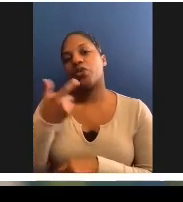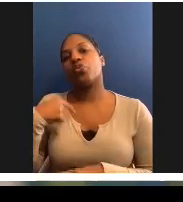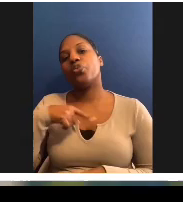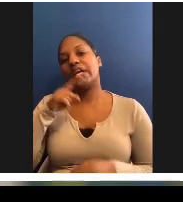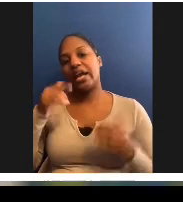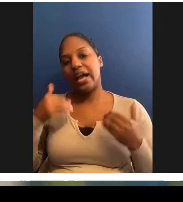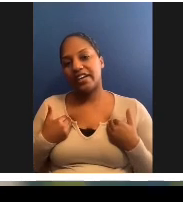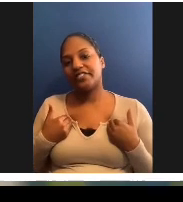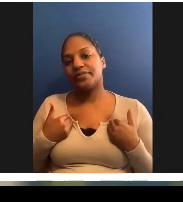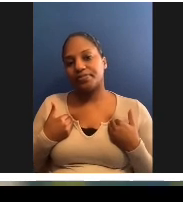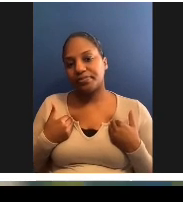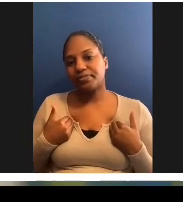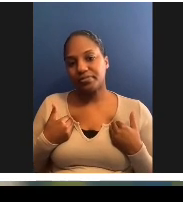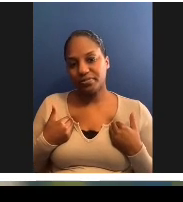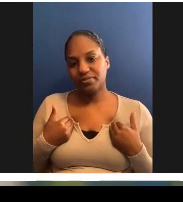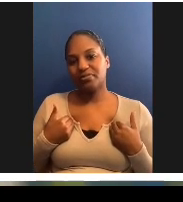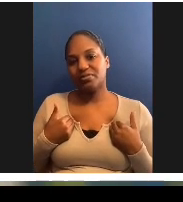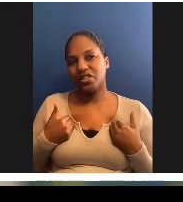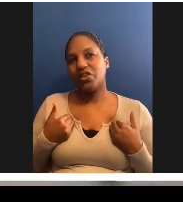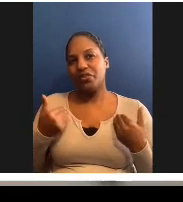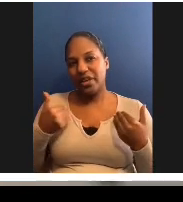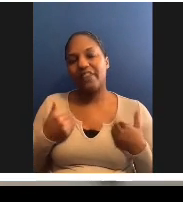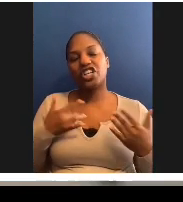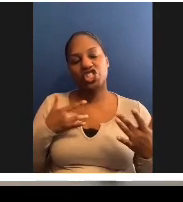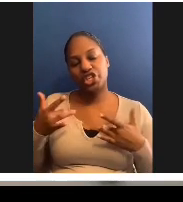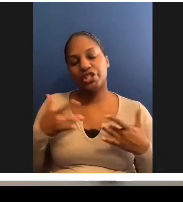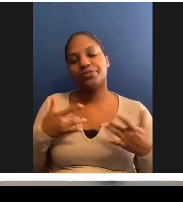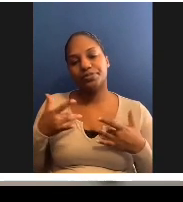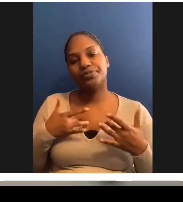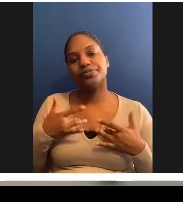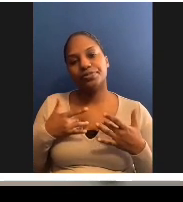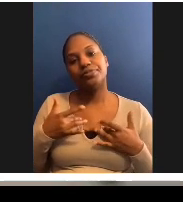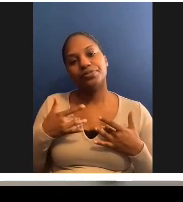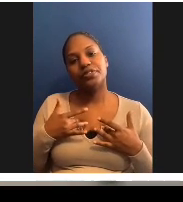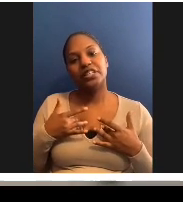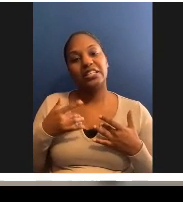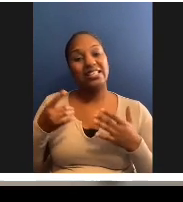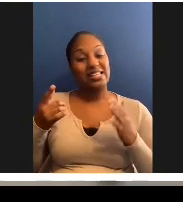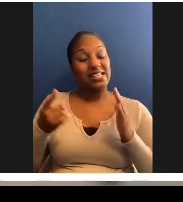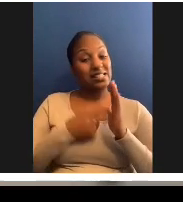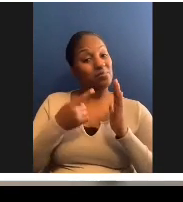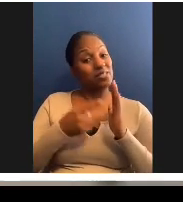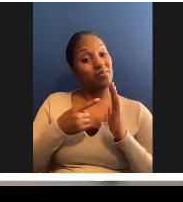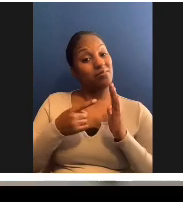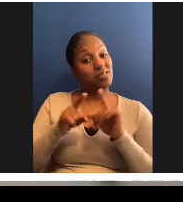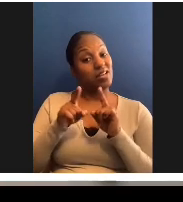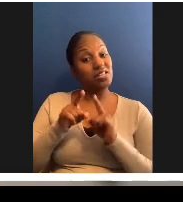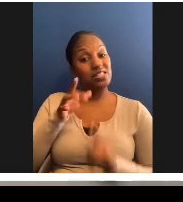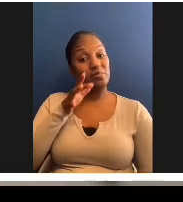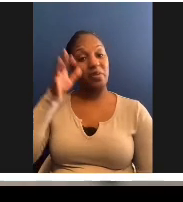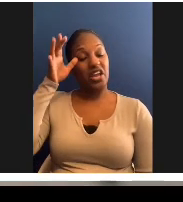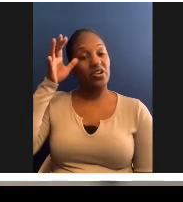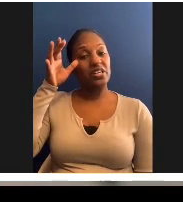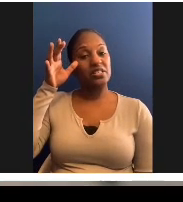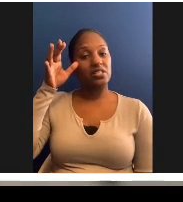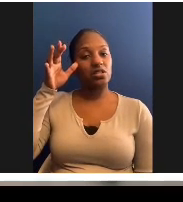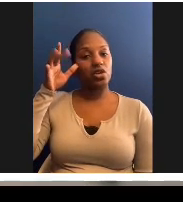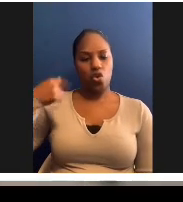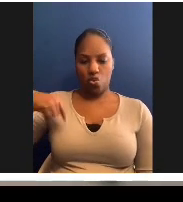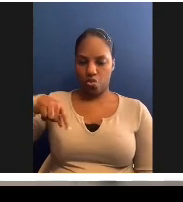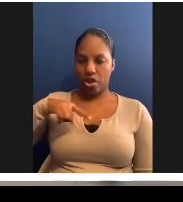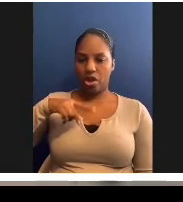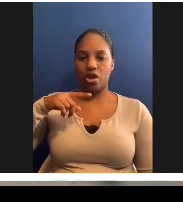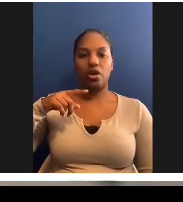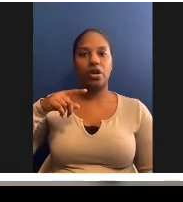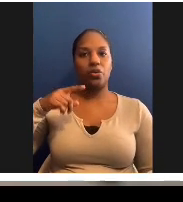have had some concerns. Sometimes it takes us as parents, to be the ones who have